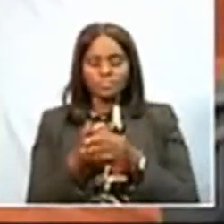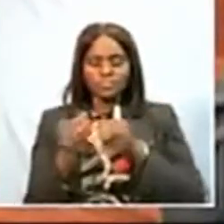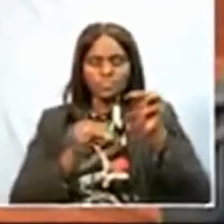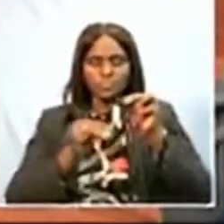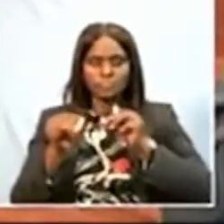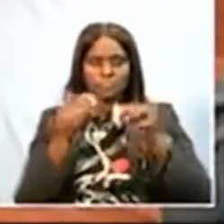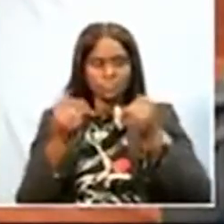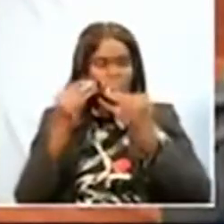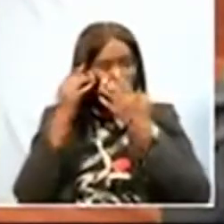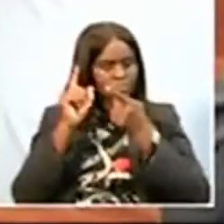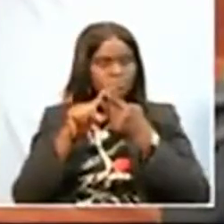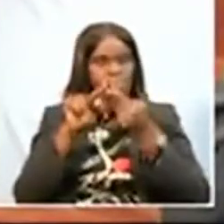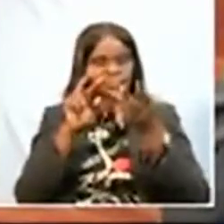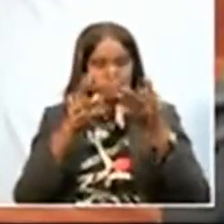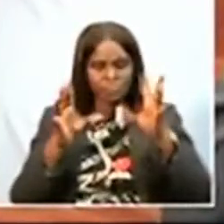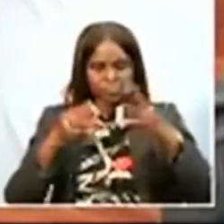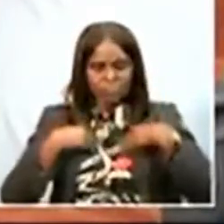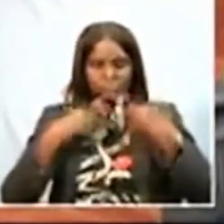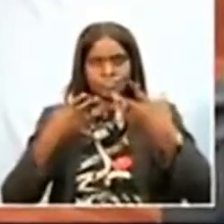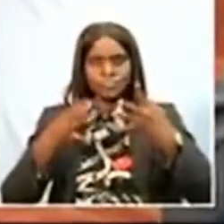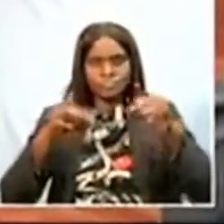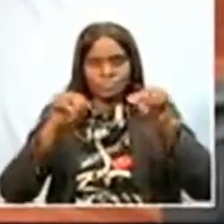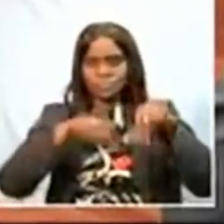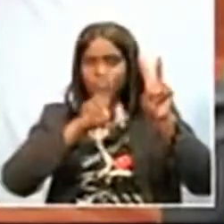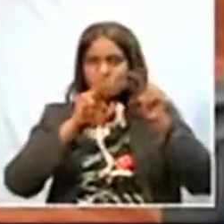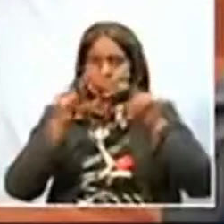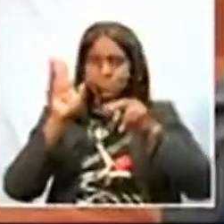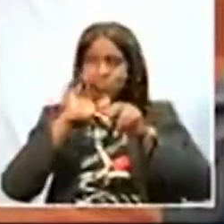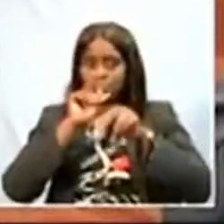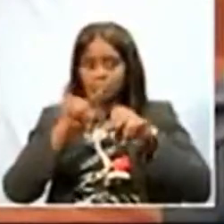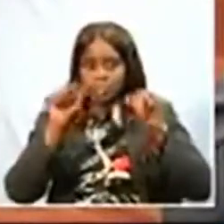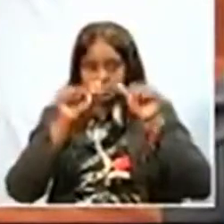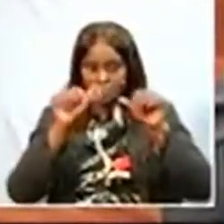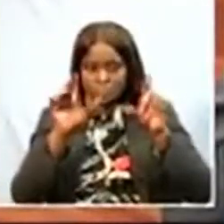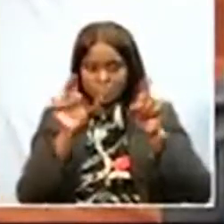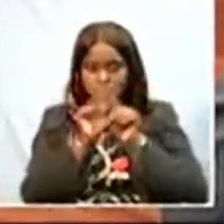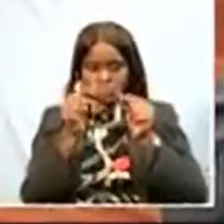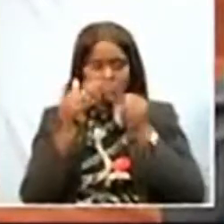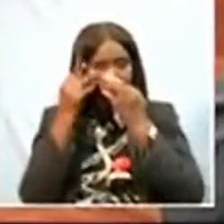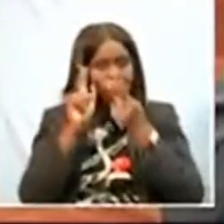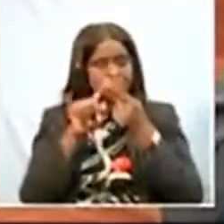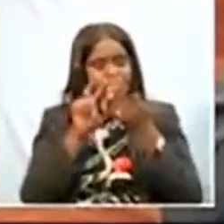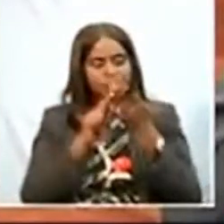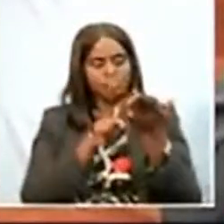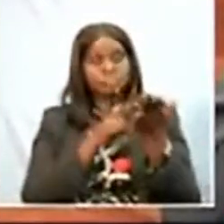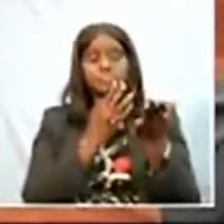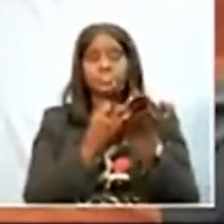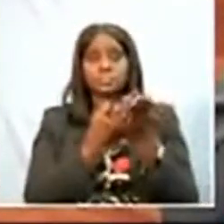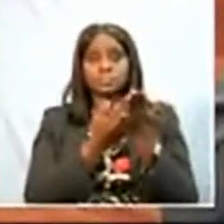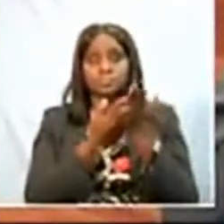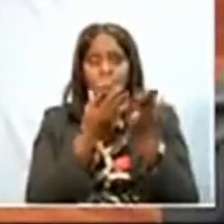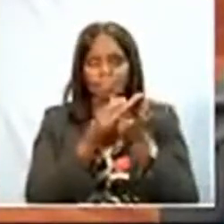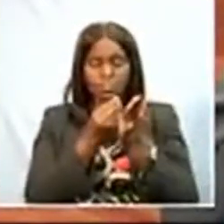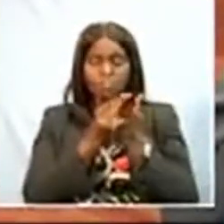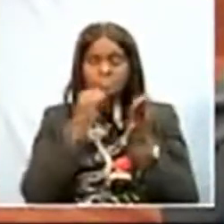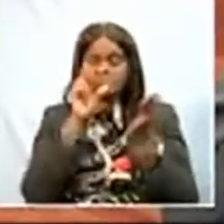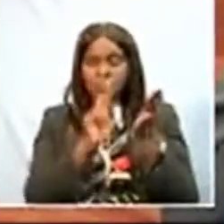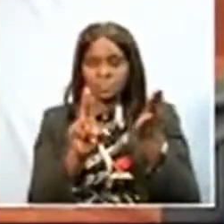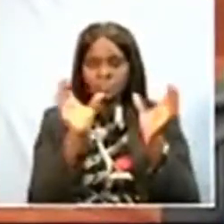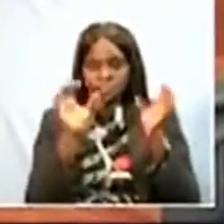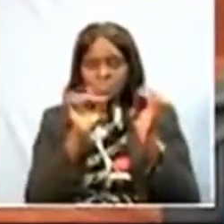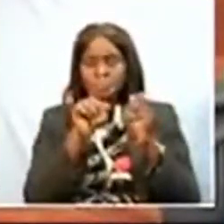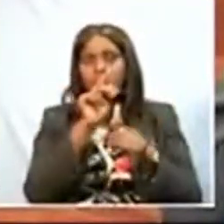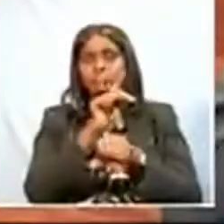management wishes to acknowledge the observation of the auditor and wishes to report that the unspent funds on